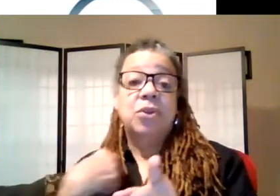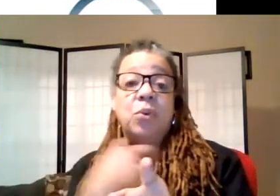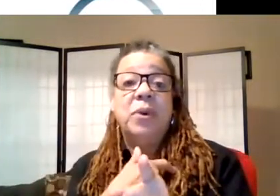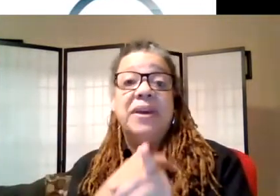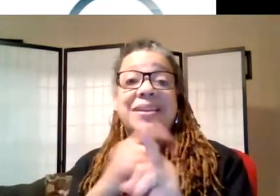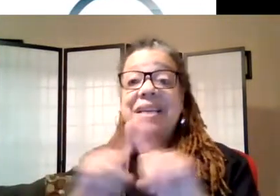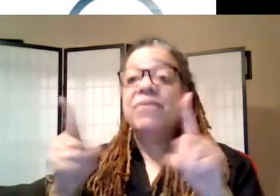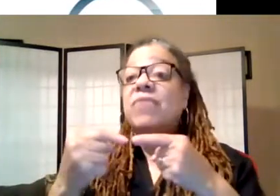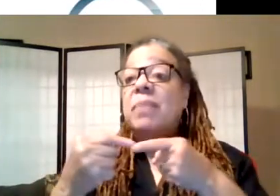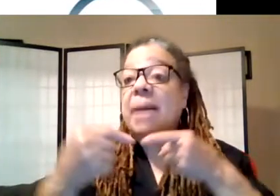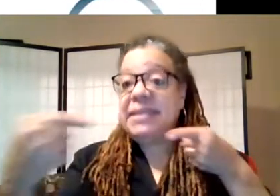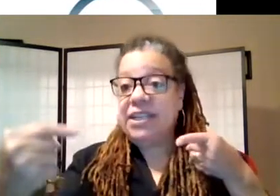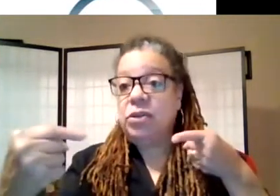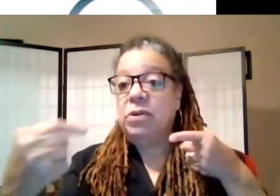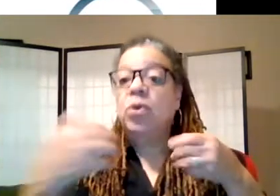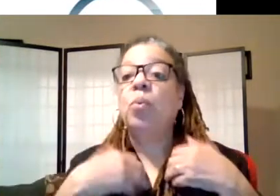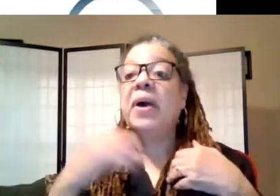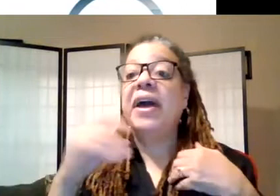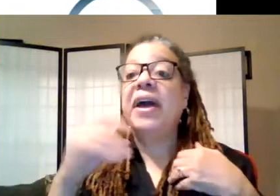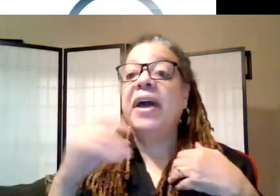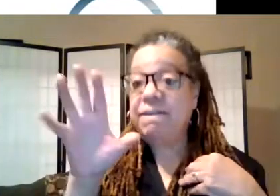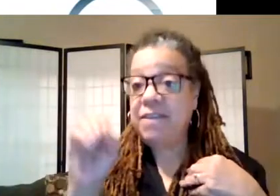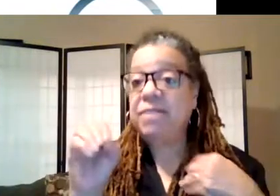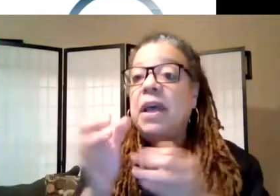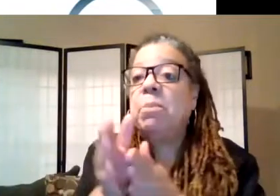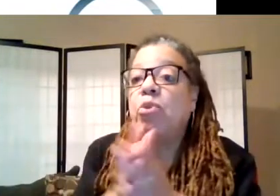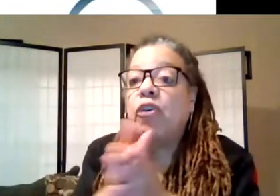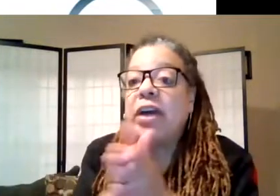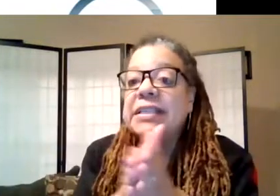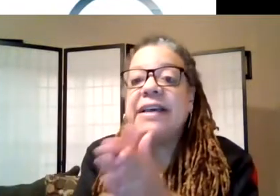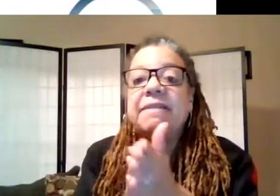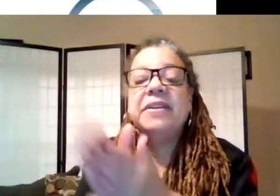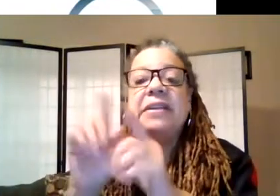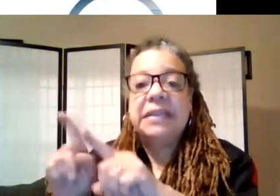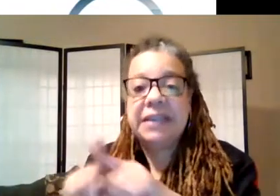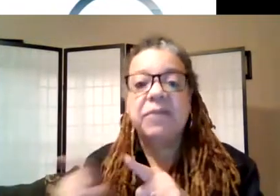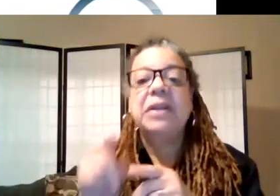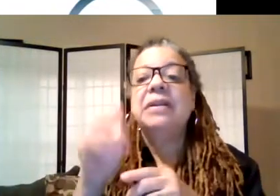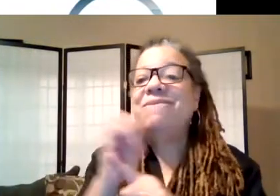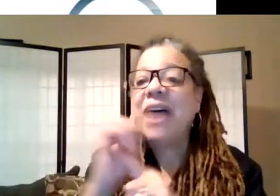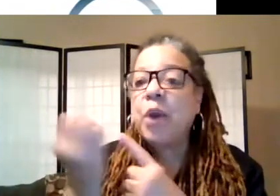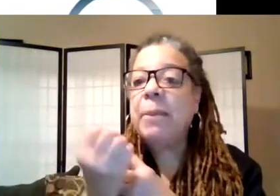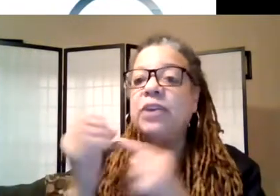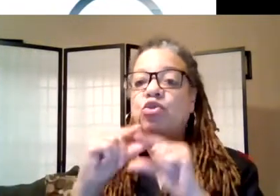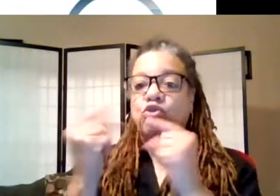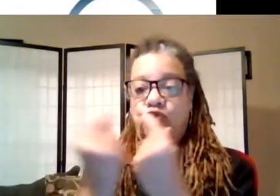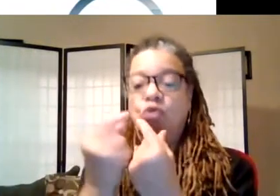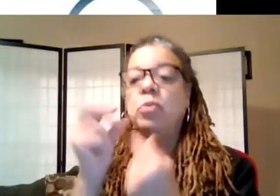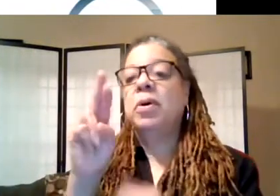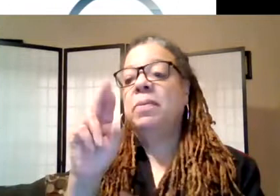the opposition. We have over 150 progressive labor organizations, environmental groups, EJ groups, racial justice